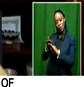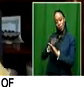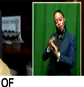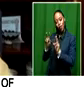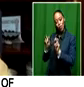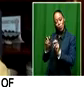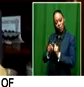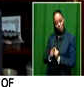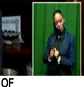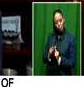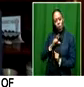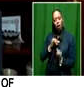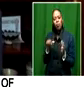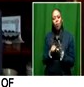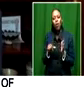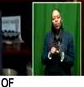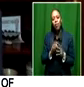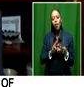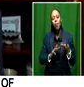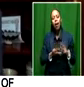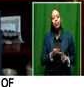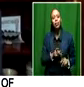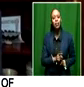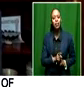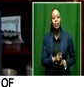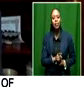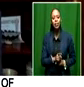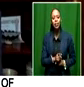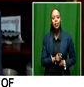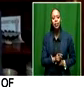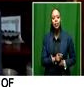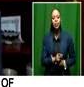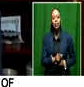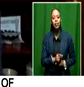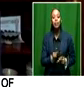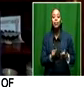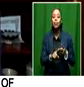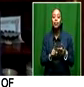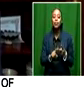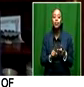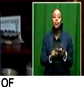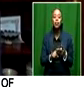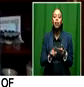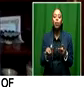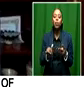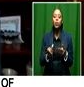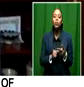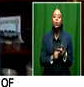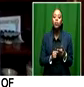concept, because that's key for mathematics. So that's the first thing. The second one is that,